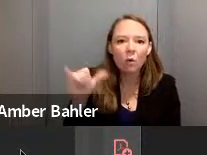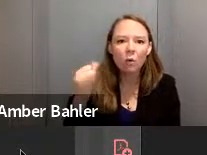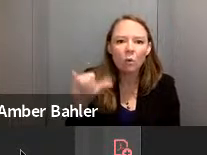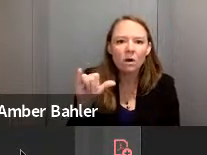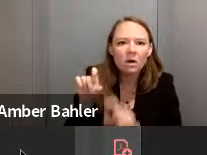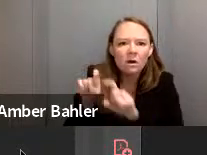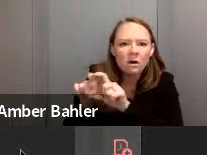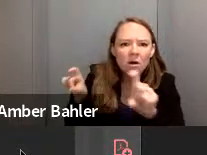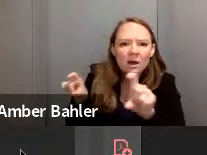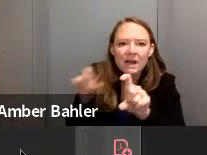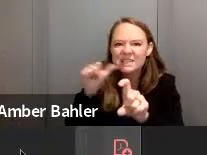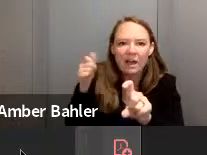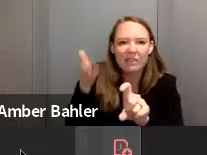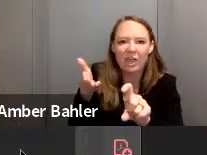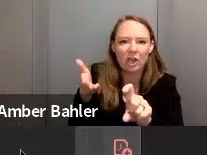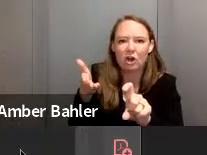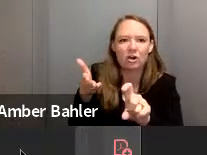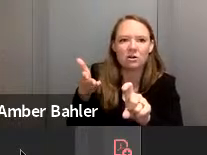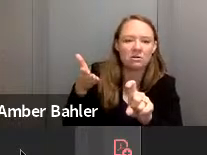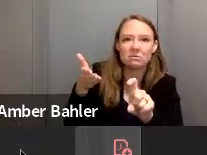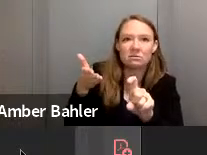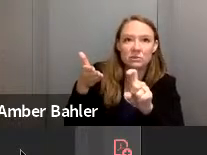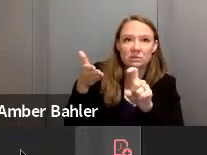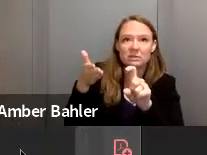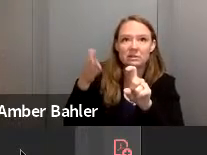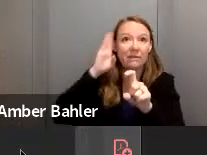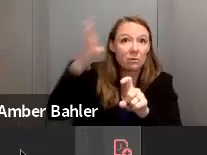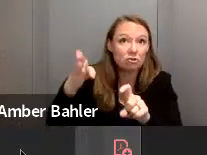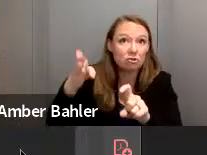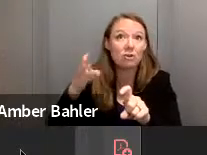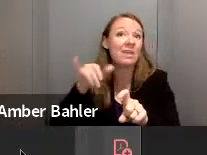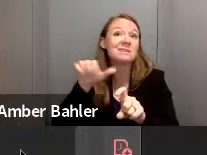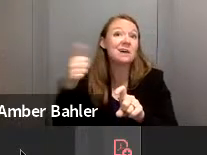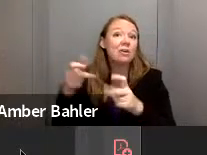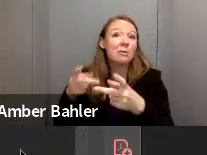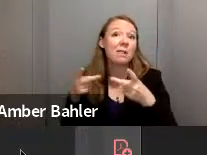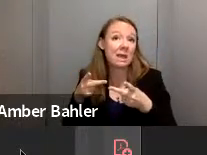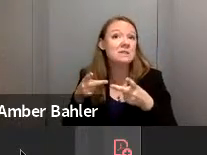So that's also another opportunity for space in that location.